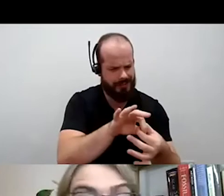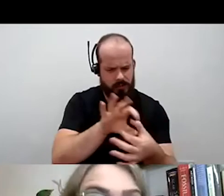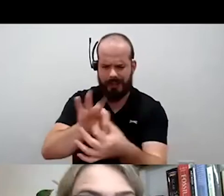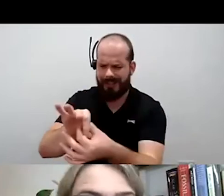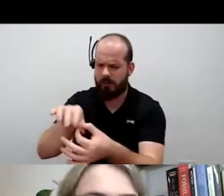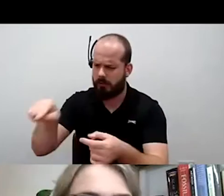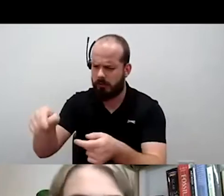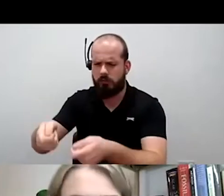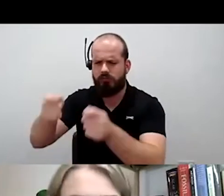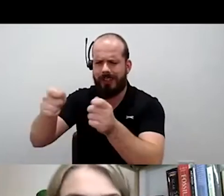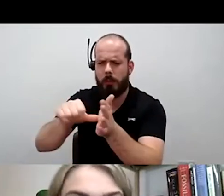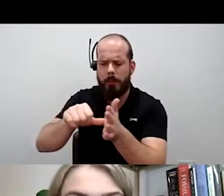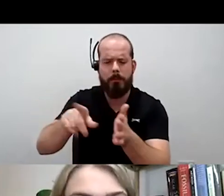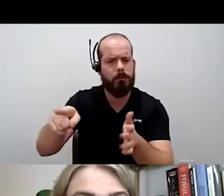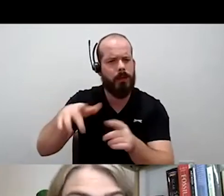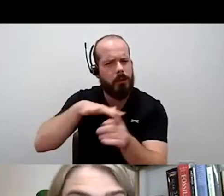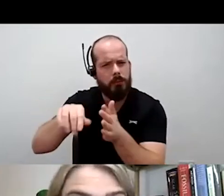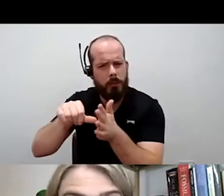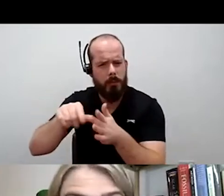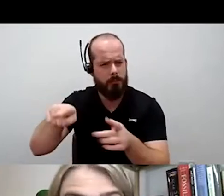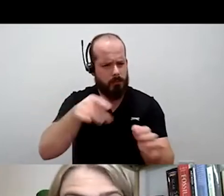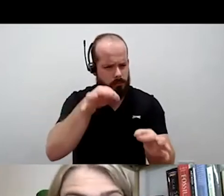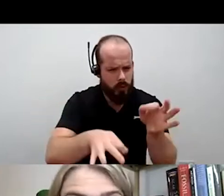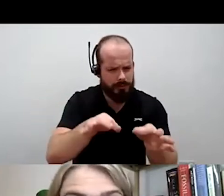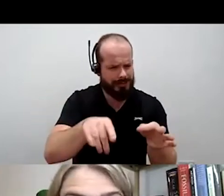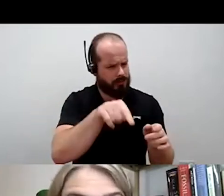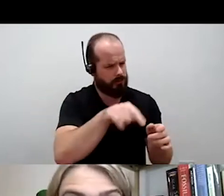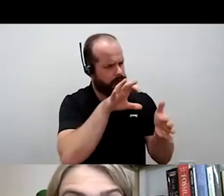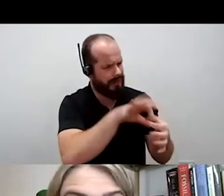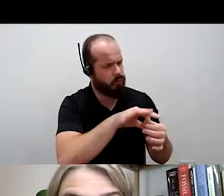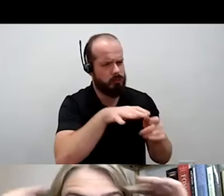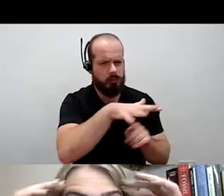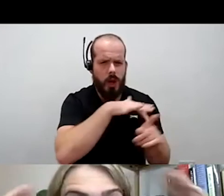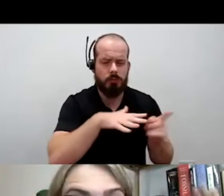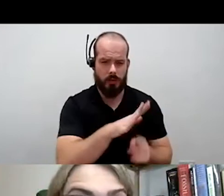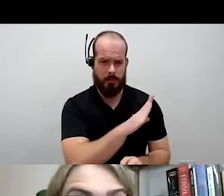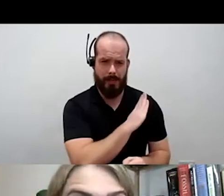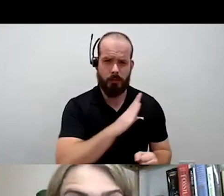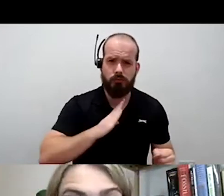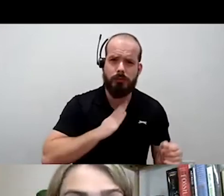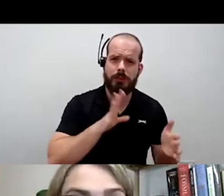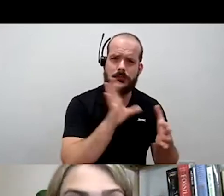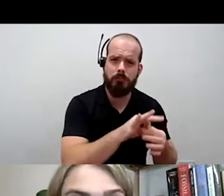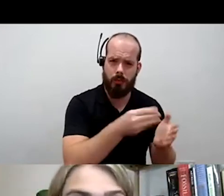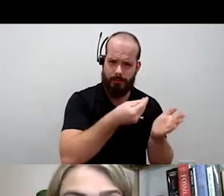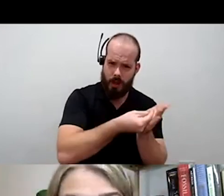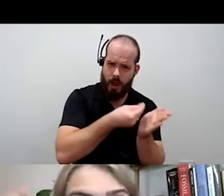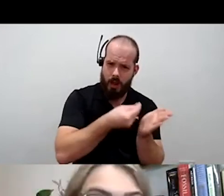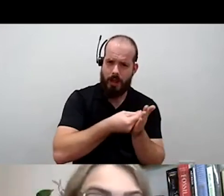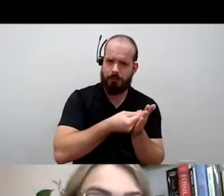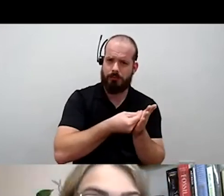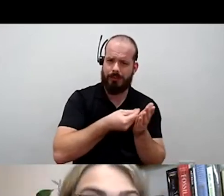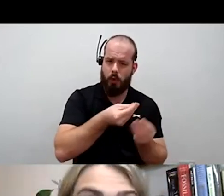issues, democracy, how energy relates to so many different other parts of society, military, finance, so many different other